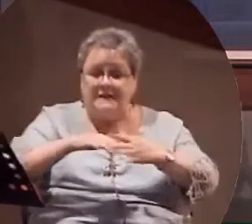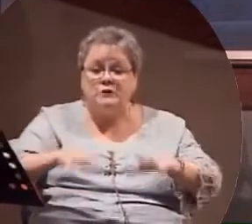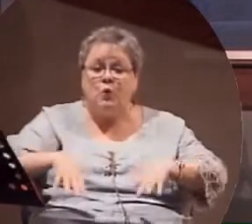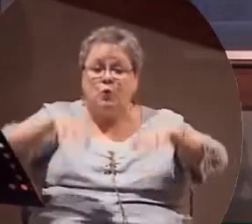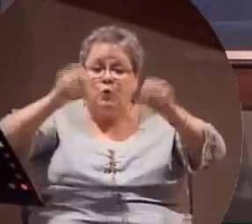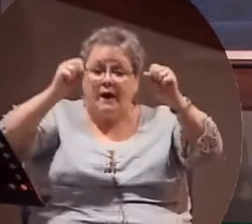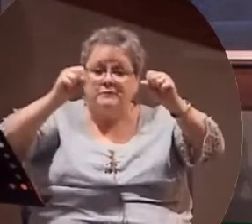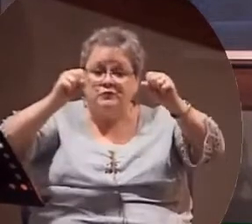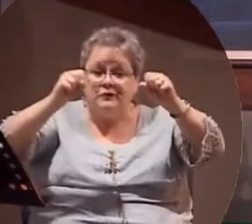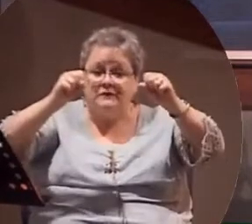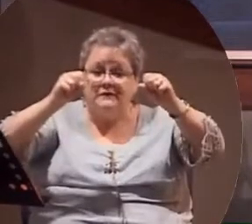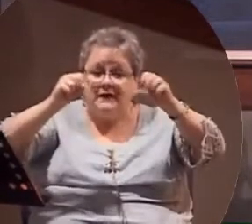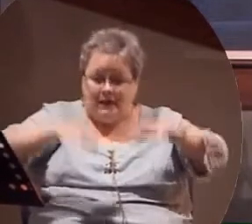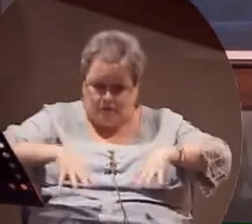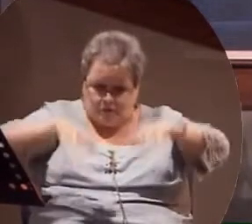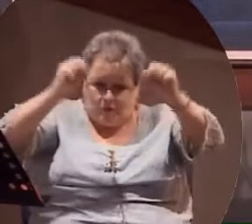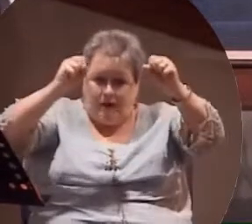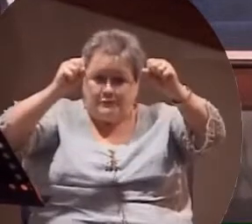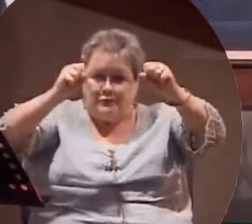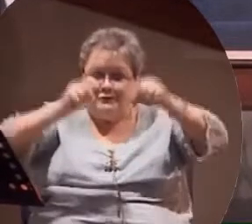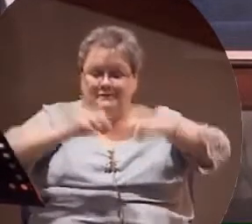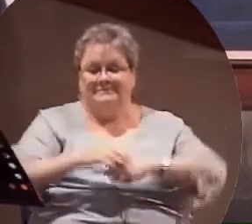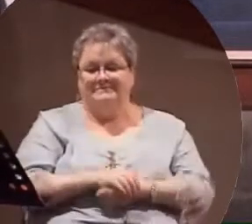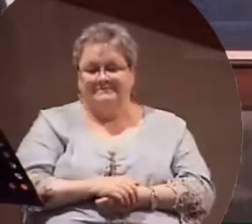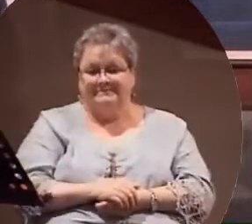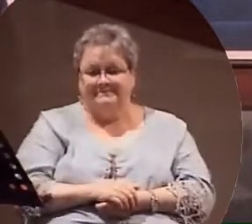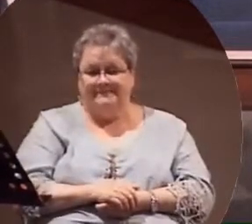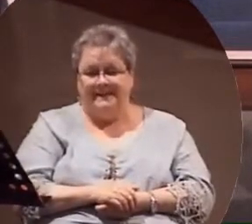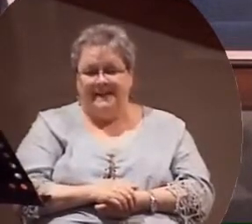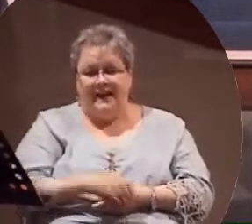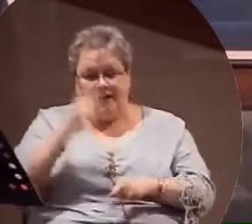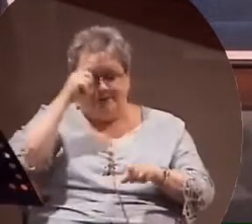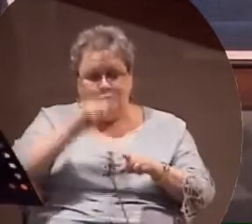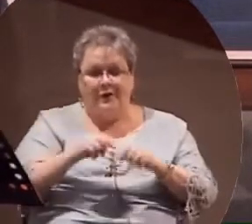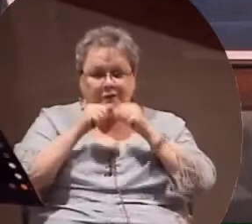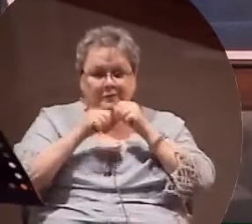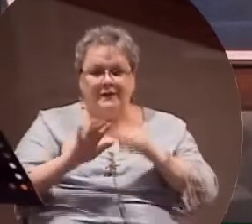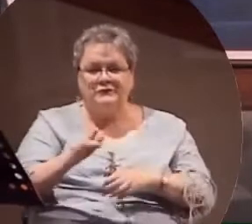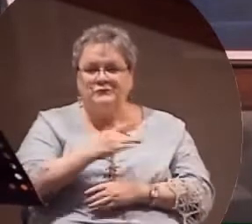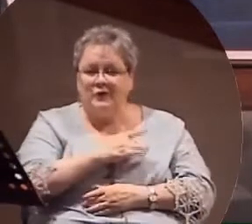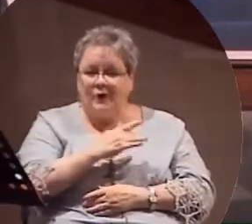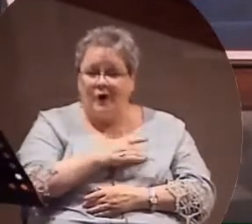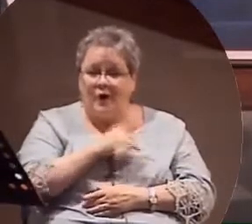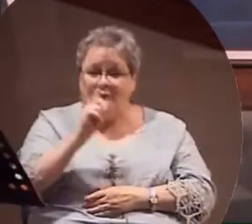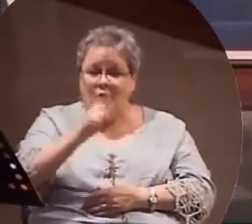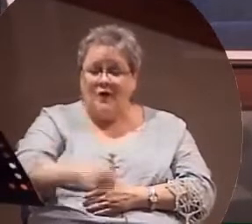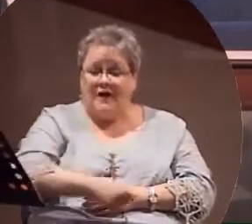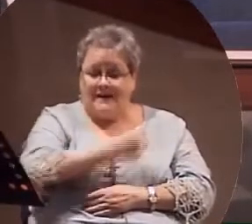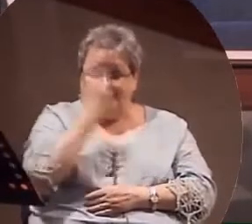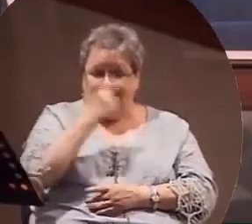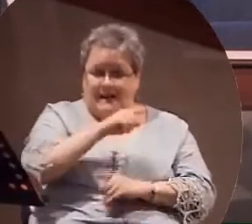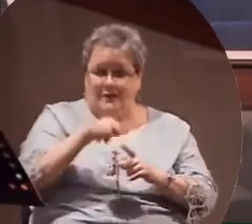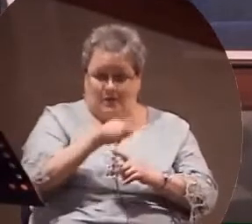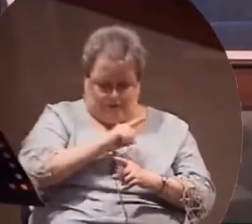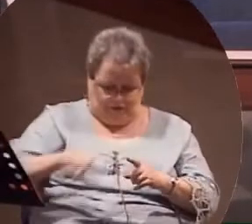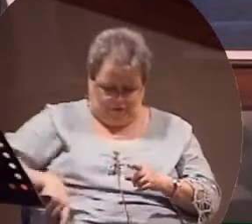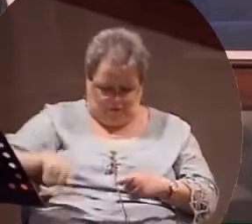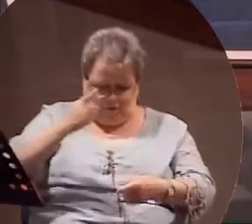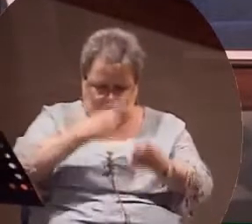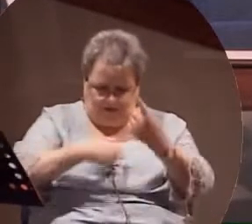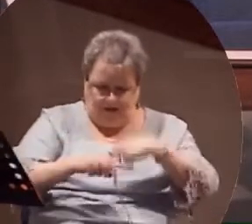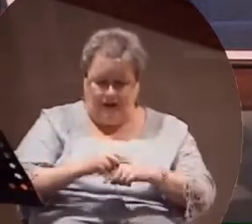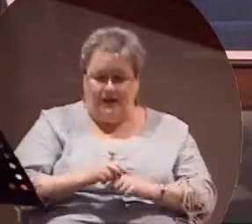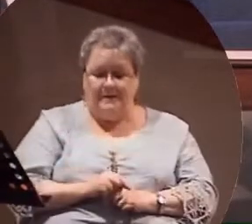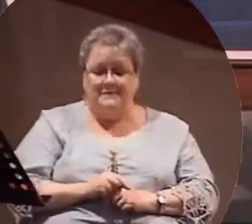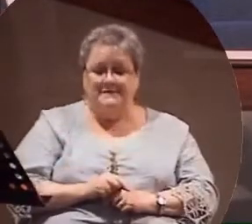this. Oh, Such was raptured to the third heaven. And brother, bless your heart, some of these days when the Lord comes,